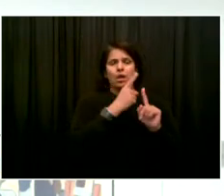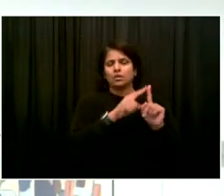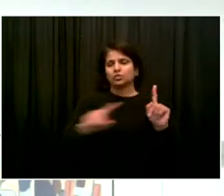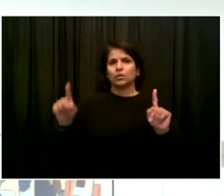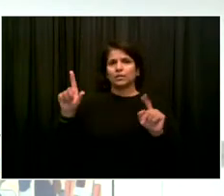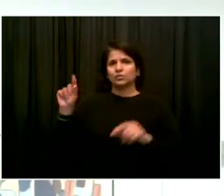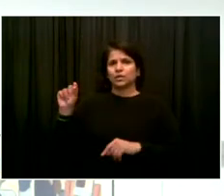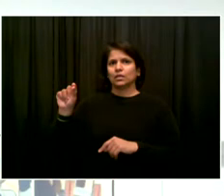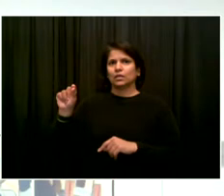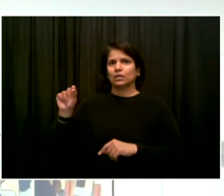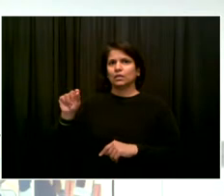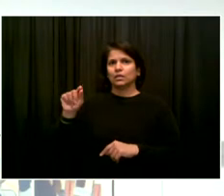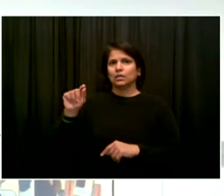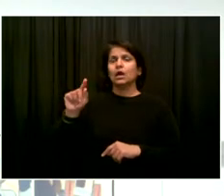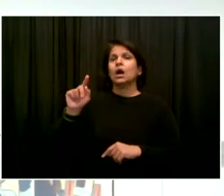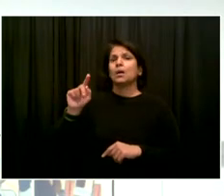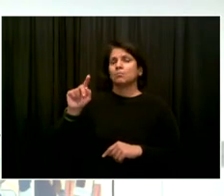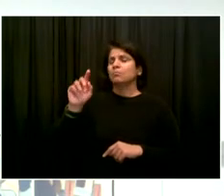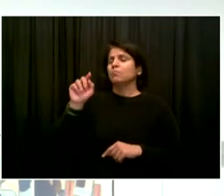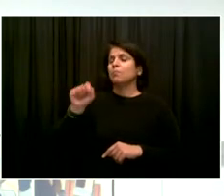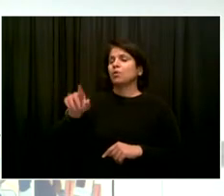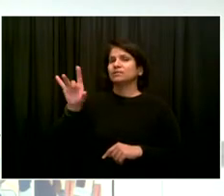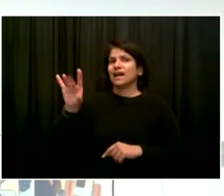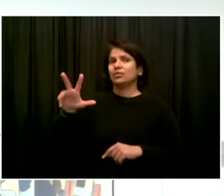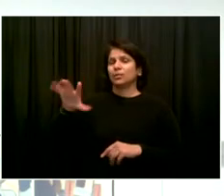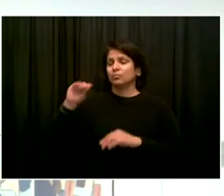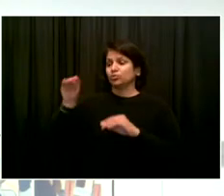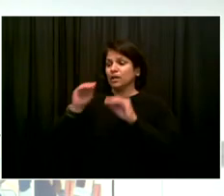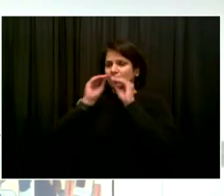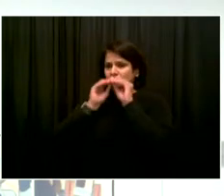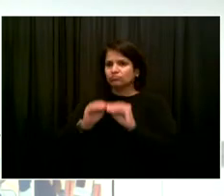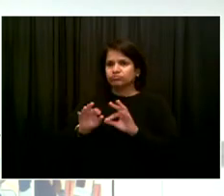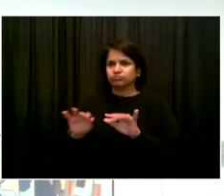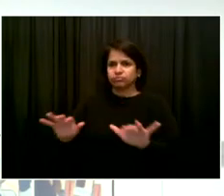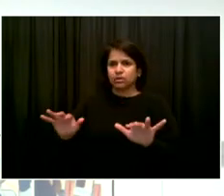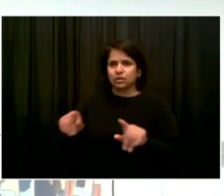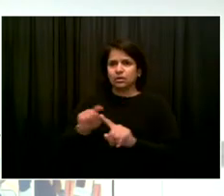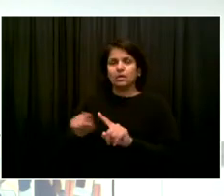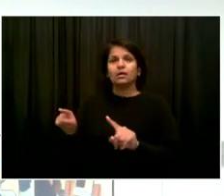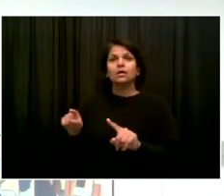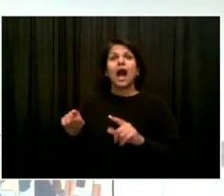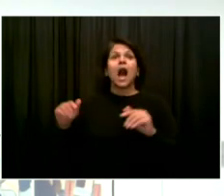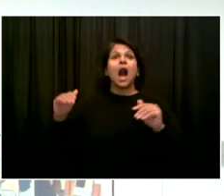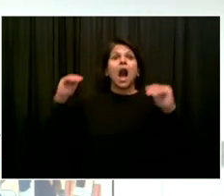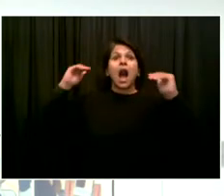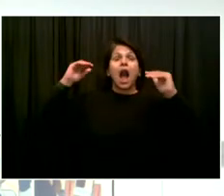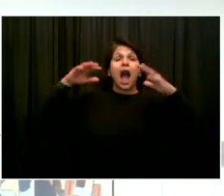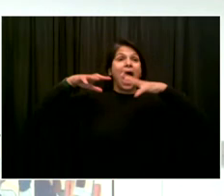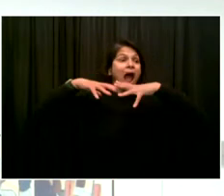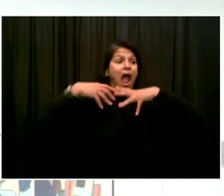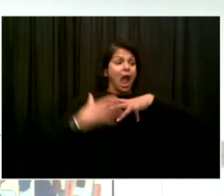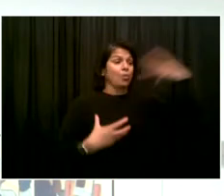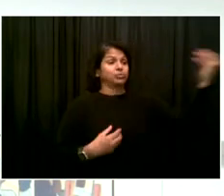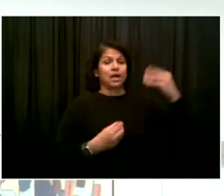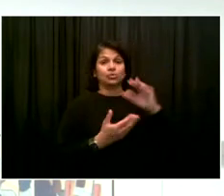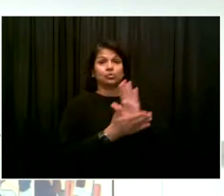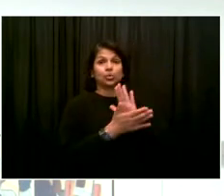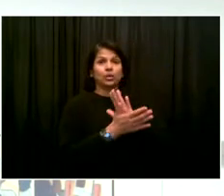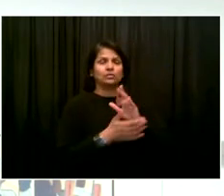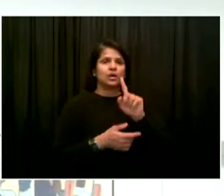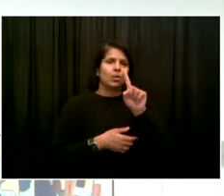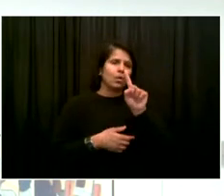we compare that to the rate outside of schools, it's about one in seven contacts in a household who develop